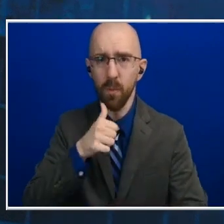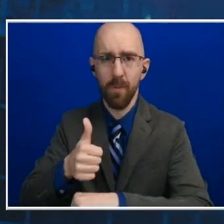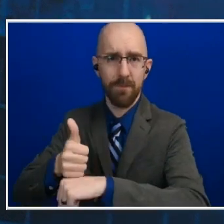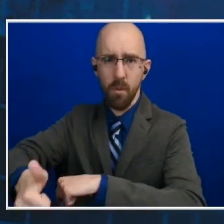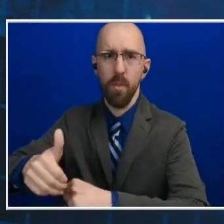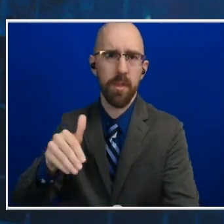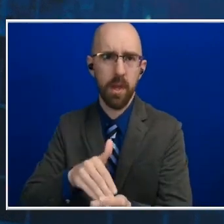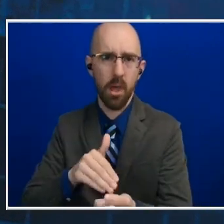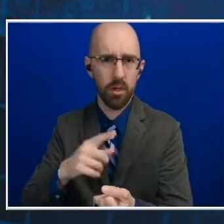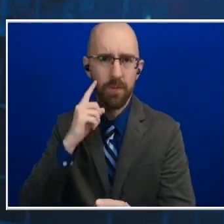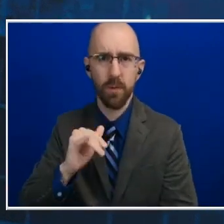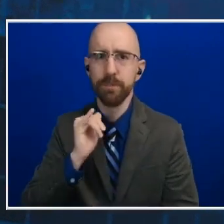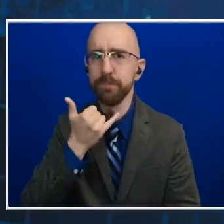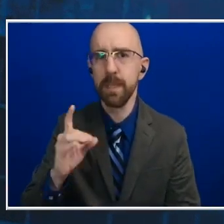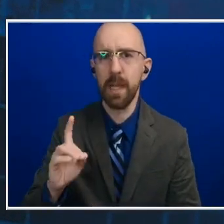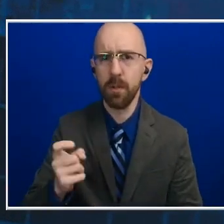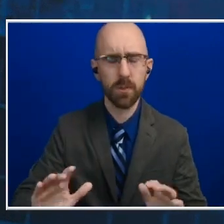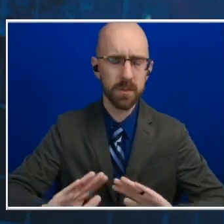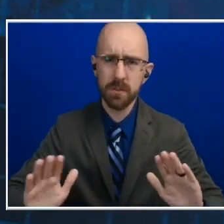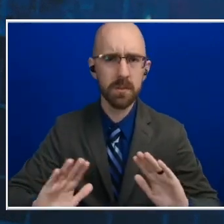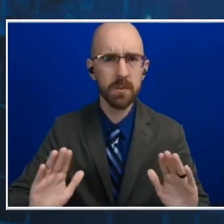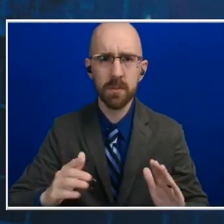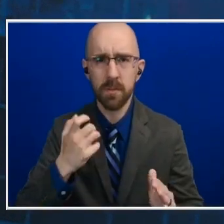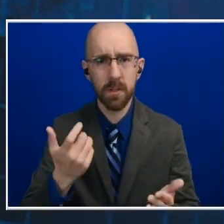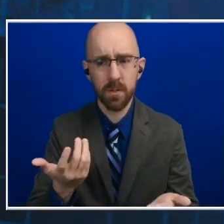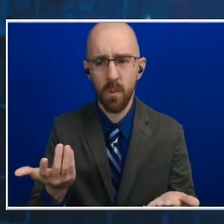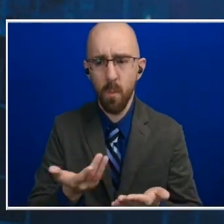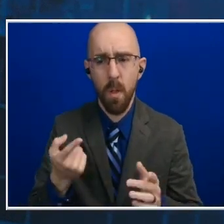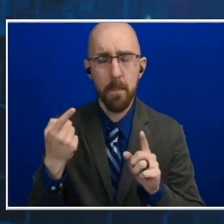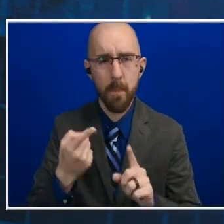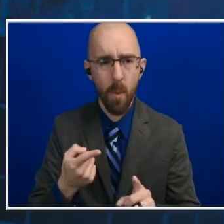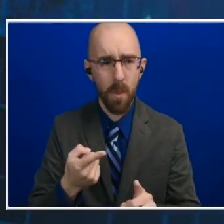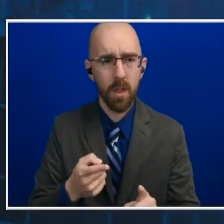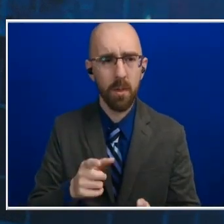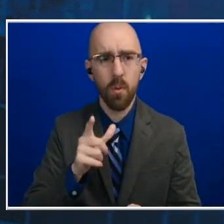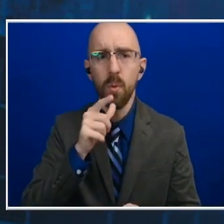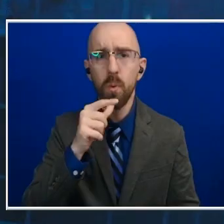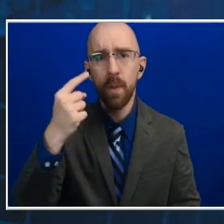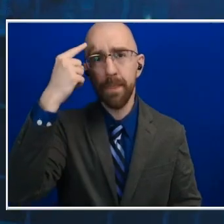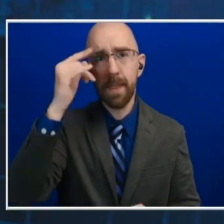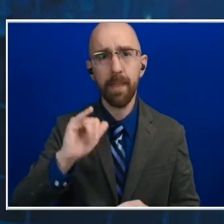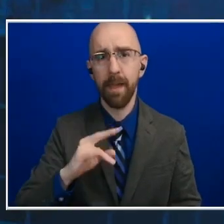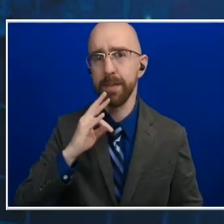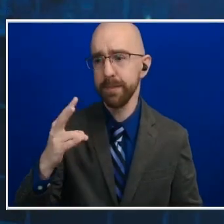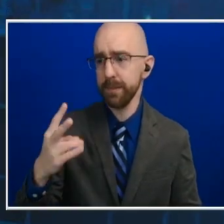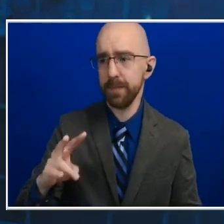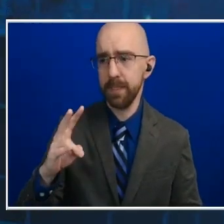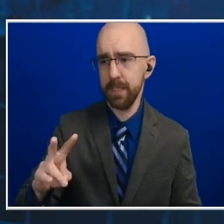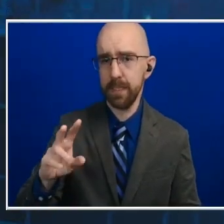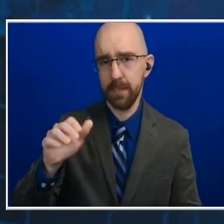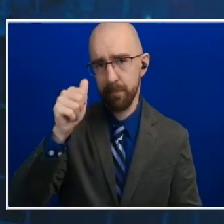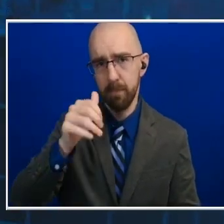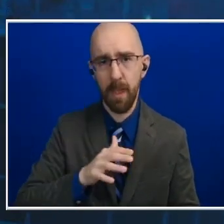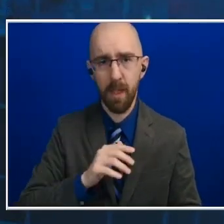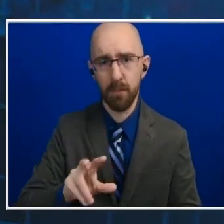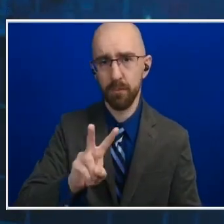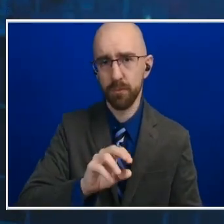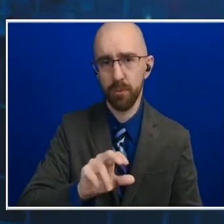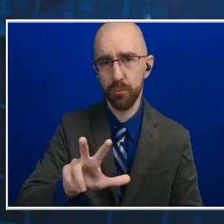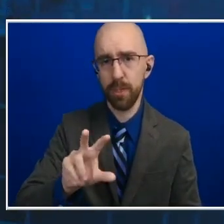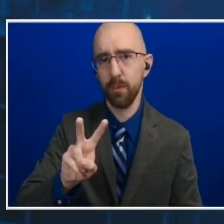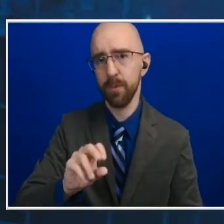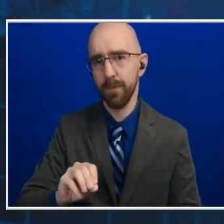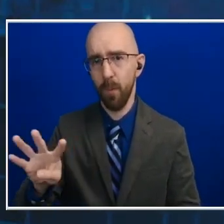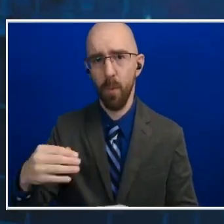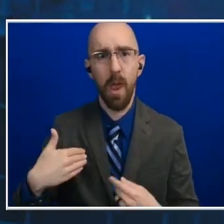misdiagnosis, because at what point is, who is thinking that a 17-year-old male in 2003, 2004 has breast cancer? You wouldn't.